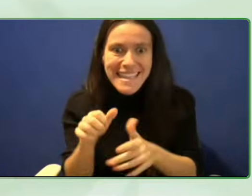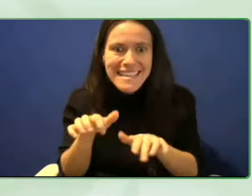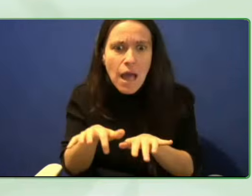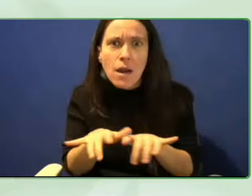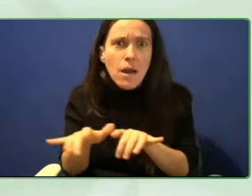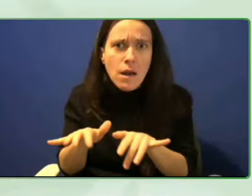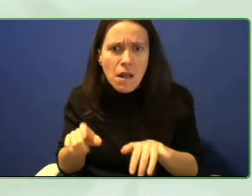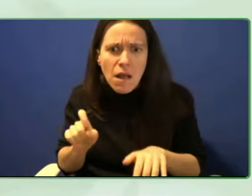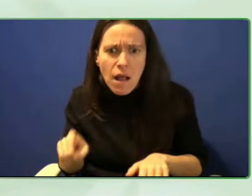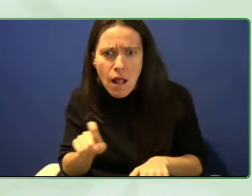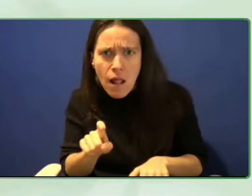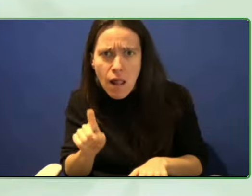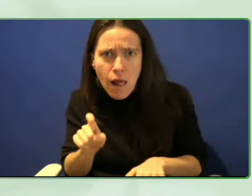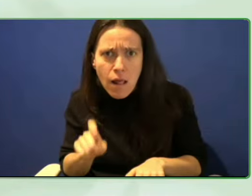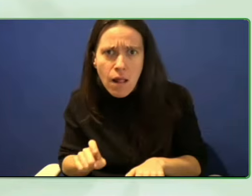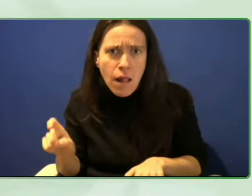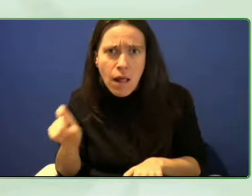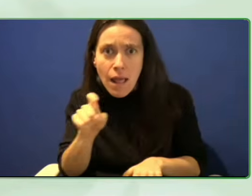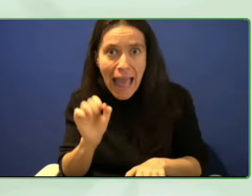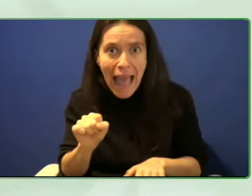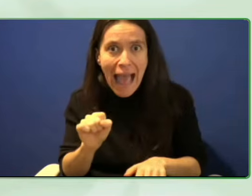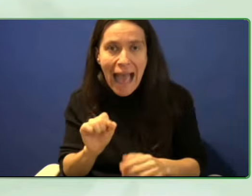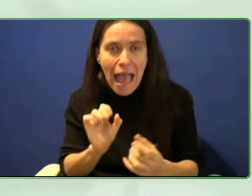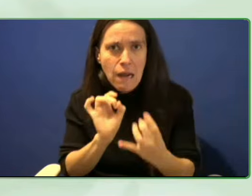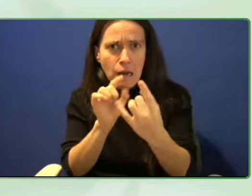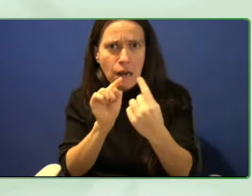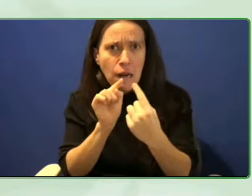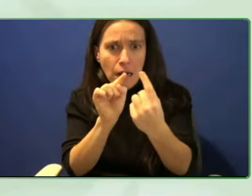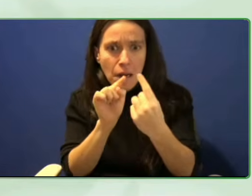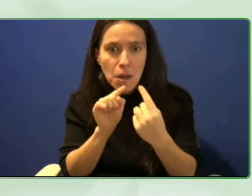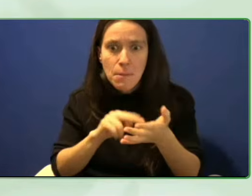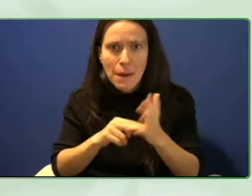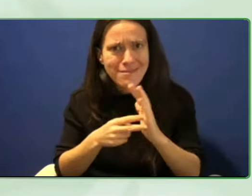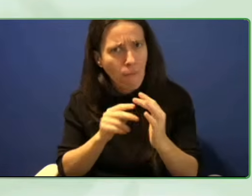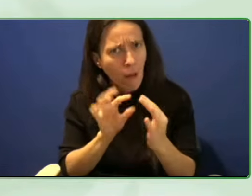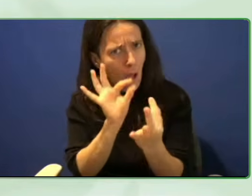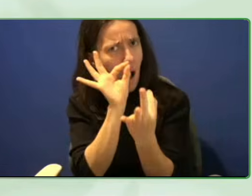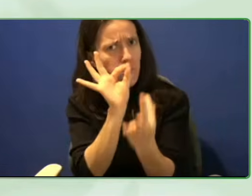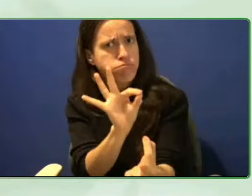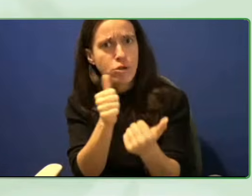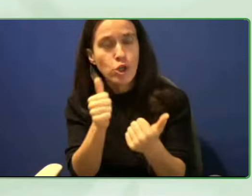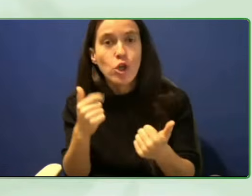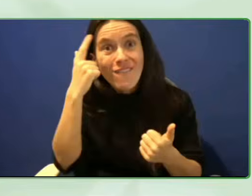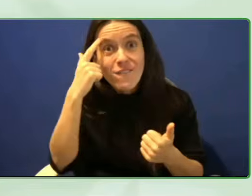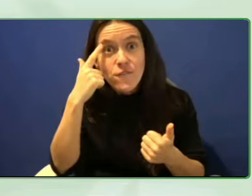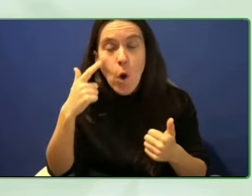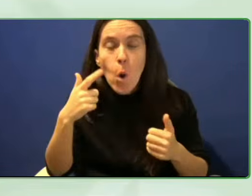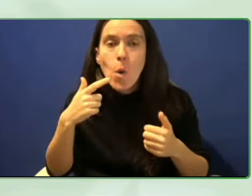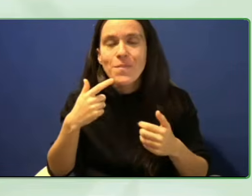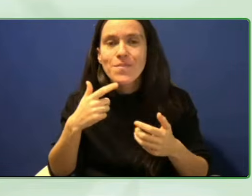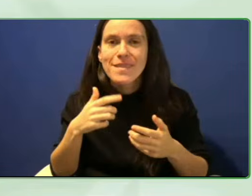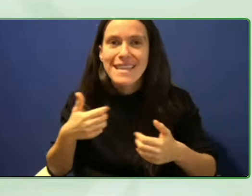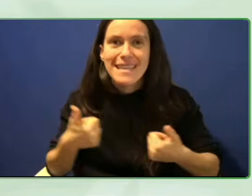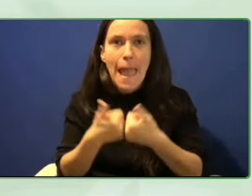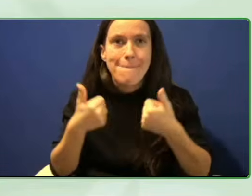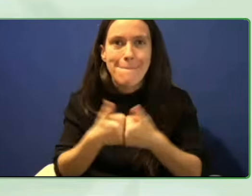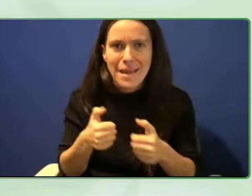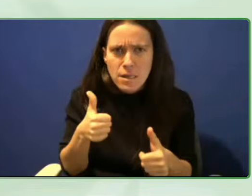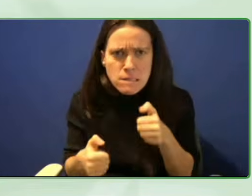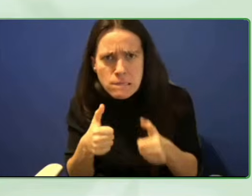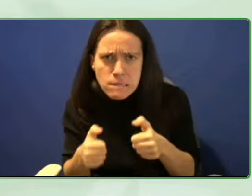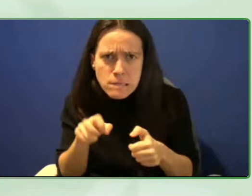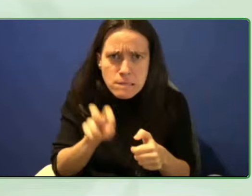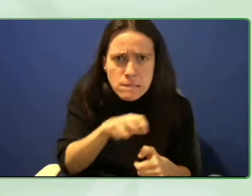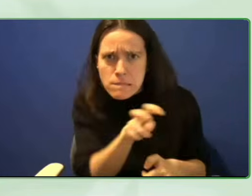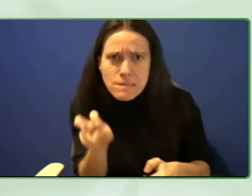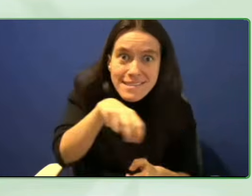for computer control, and it's accurate enough to enable video gaming. Okay, so